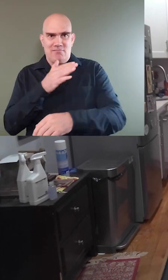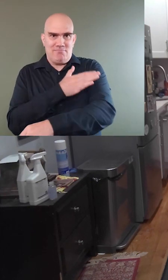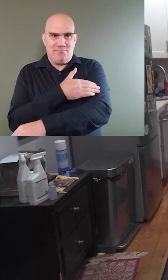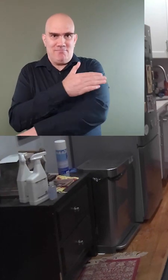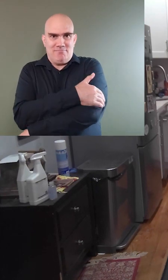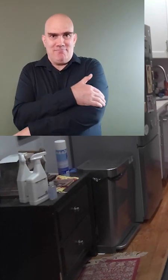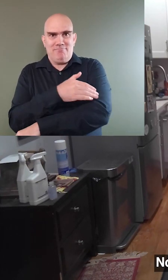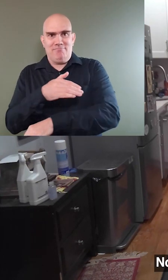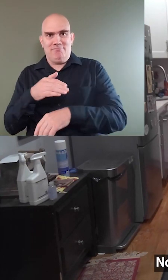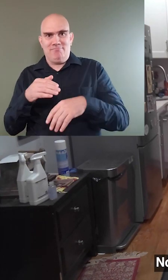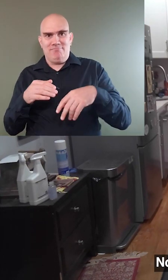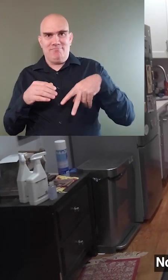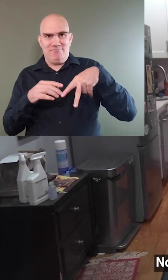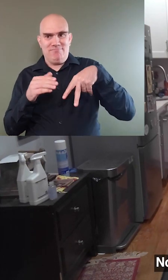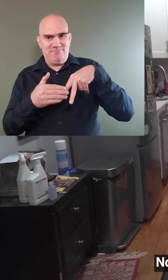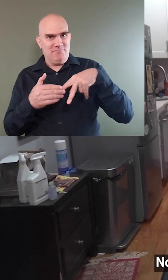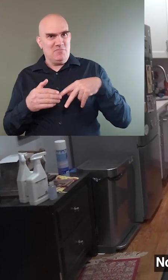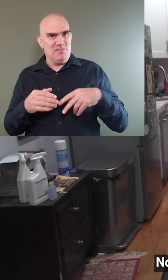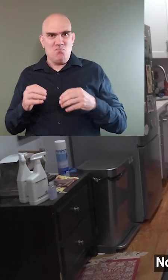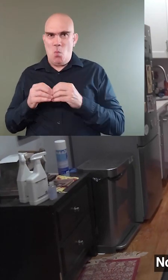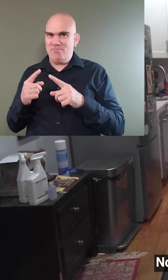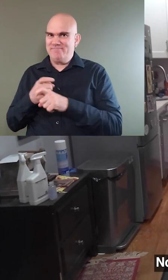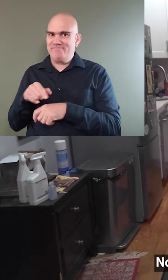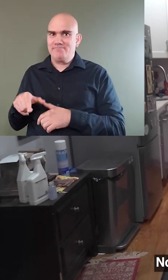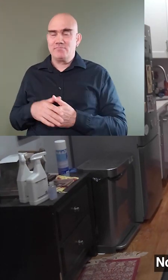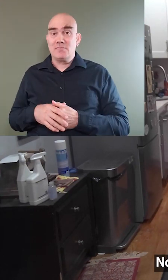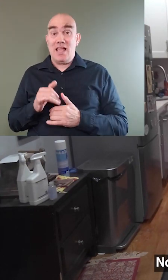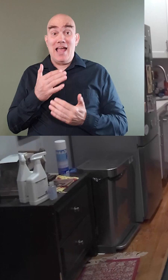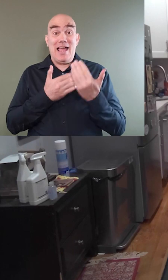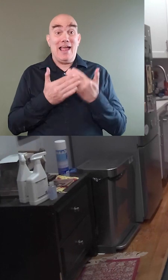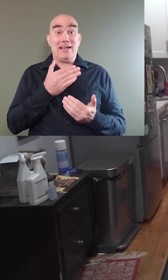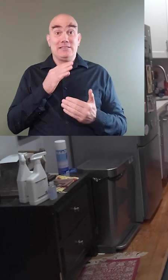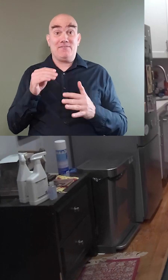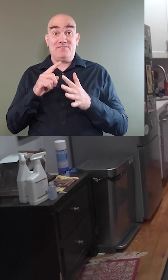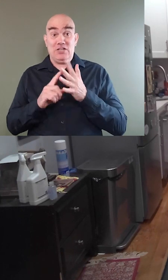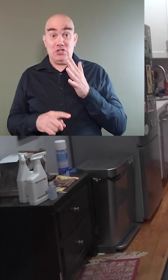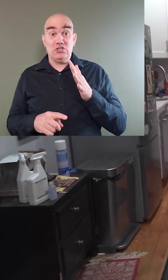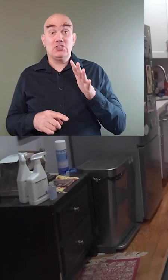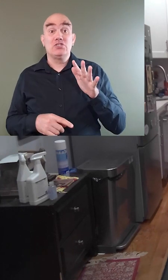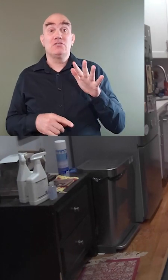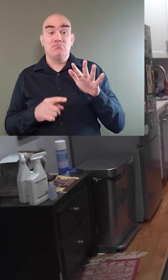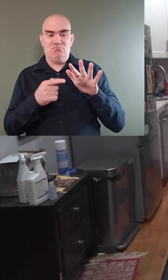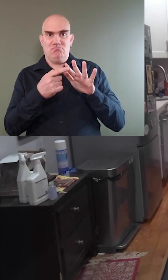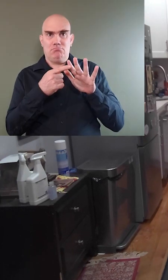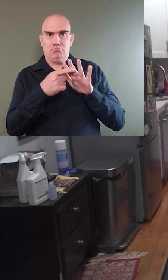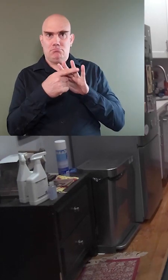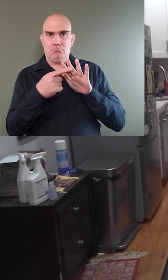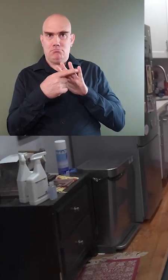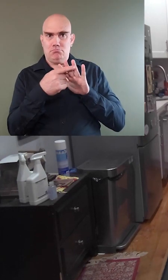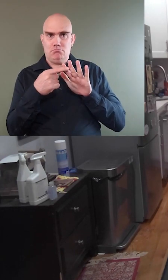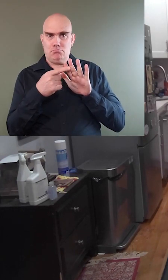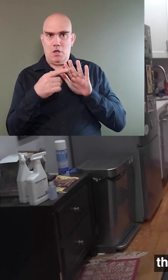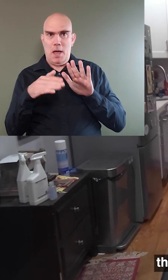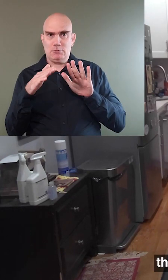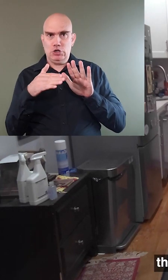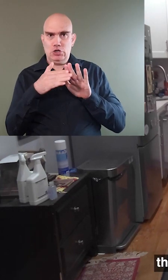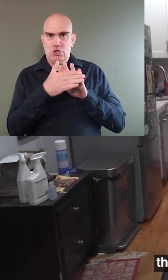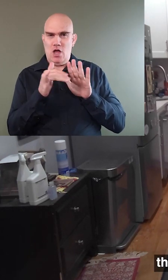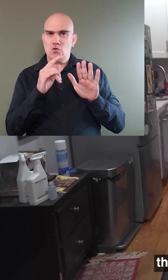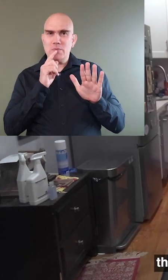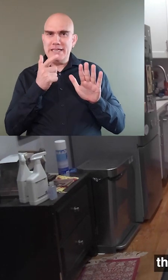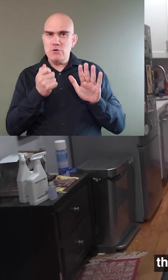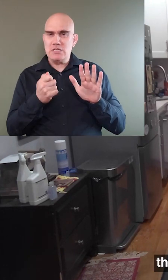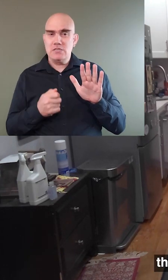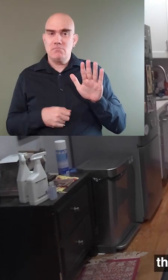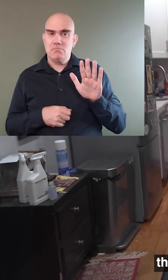together. Now, hands and the fingers, little upper knuckle joints on our fingers, that's also